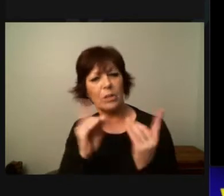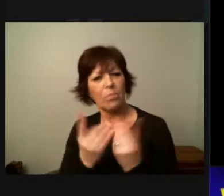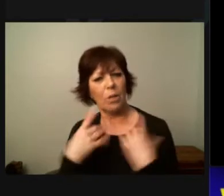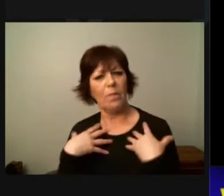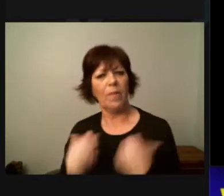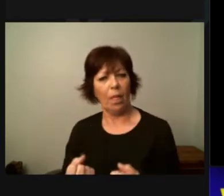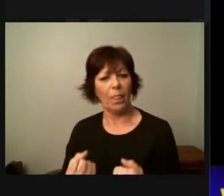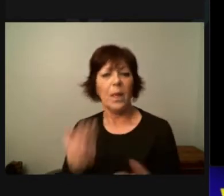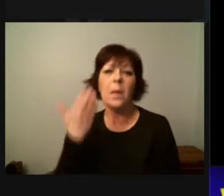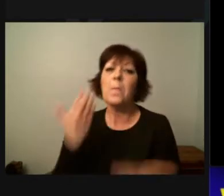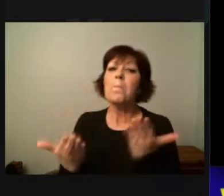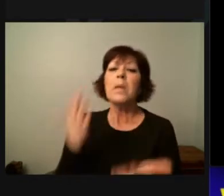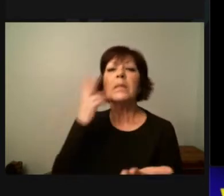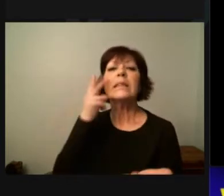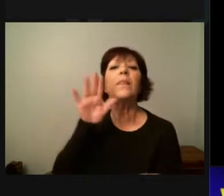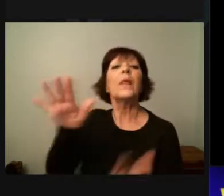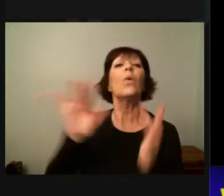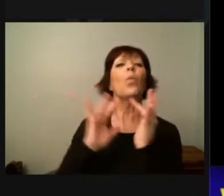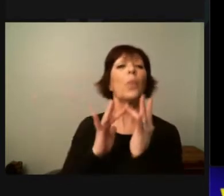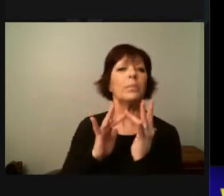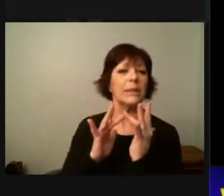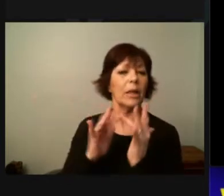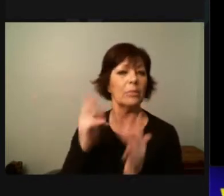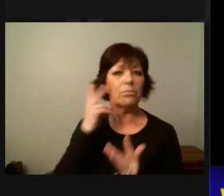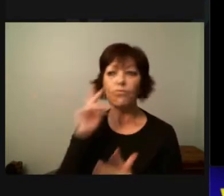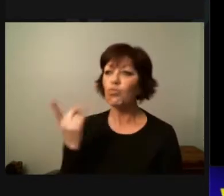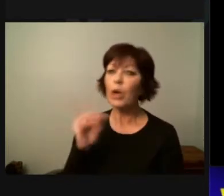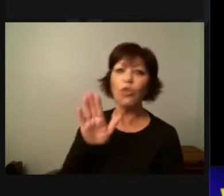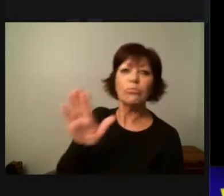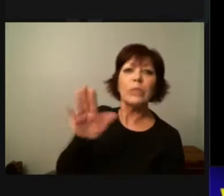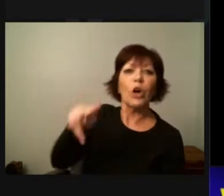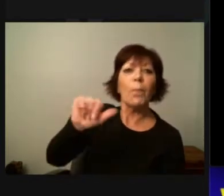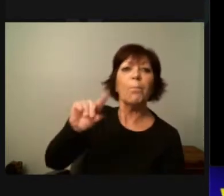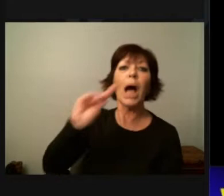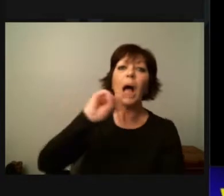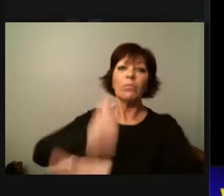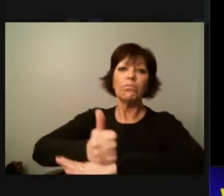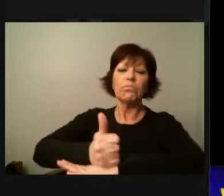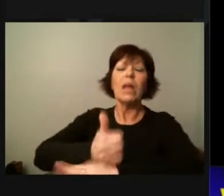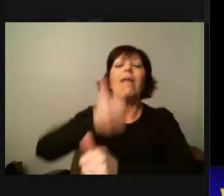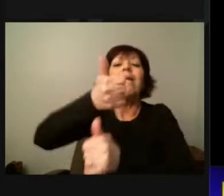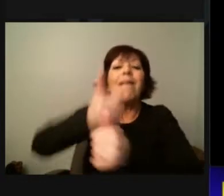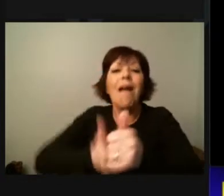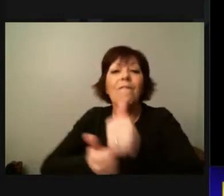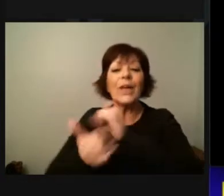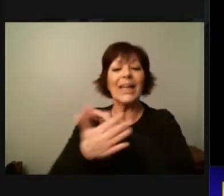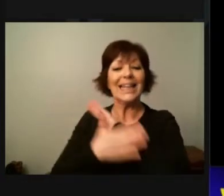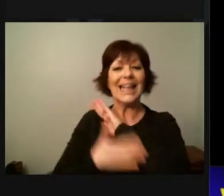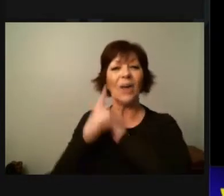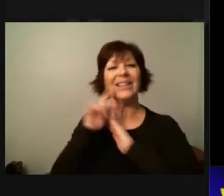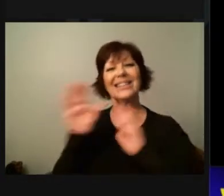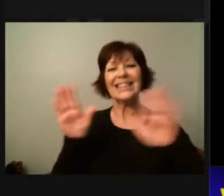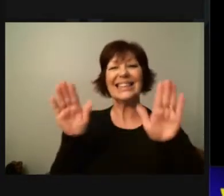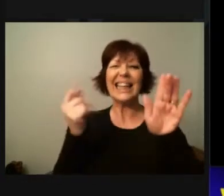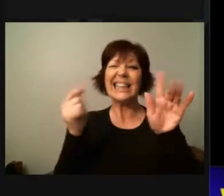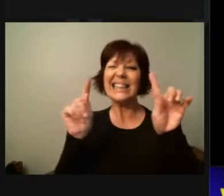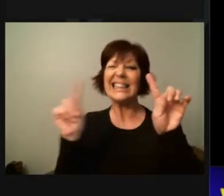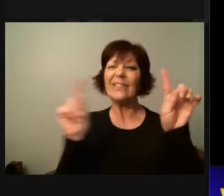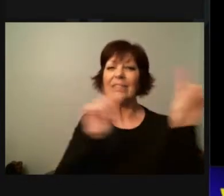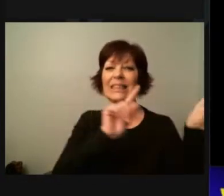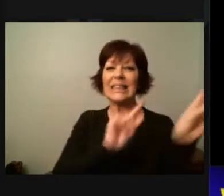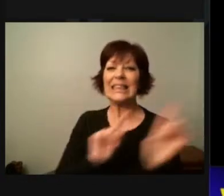Health. Maybe look at their website to find out where their pods are. Every county does it a little bit differently.